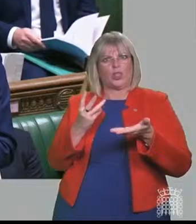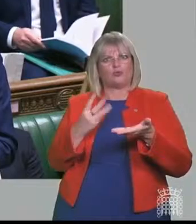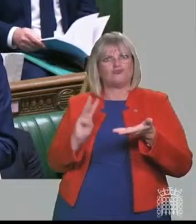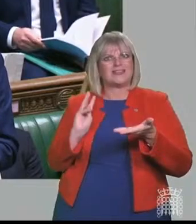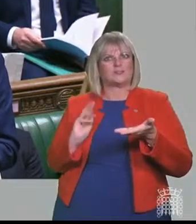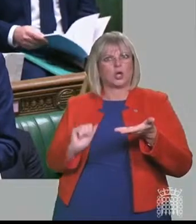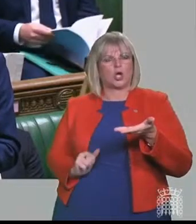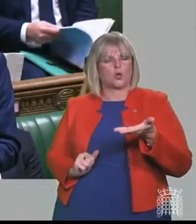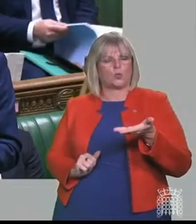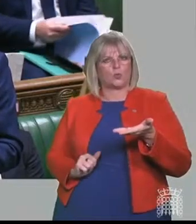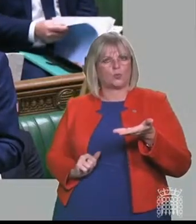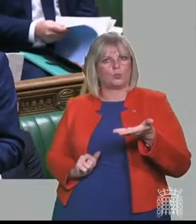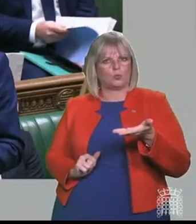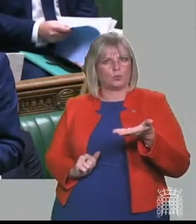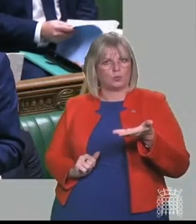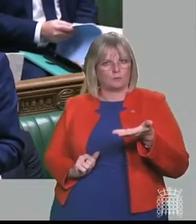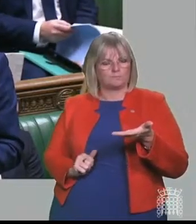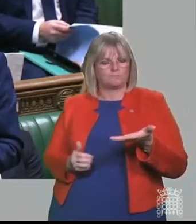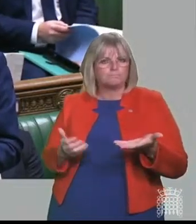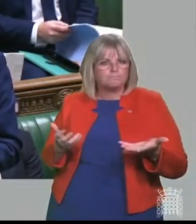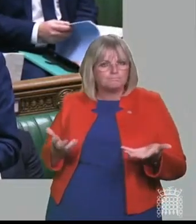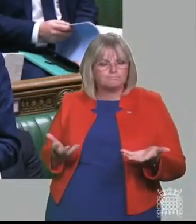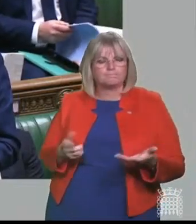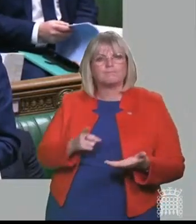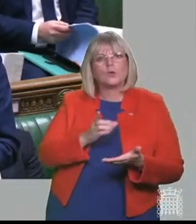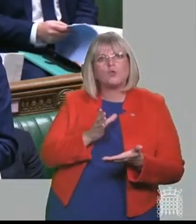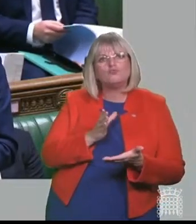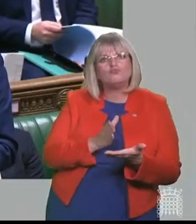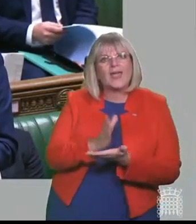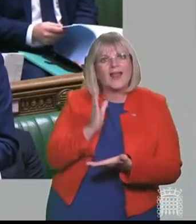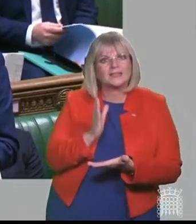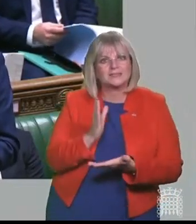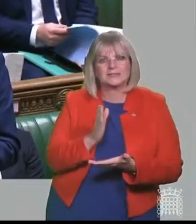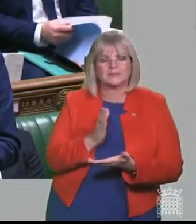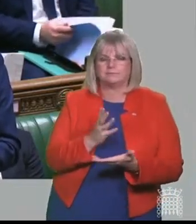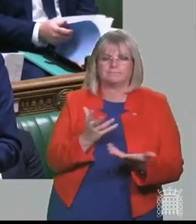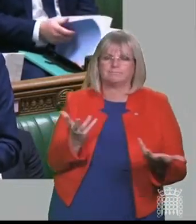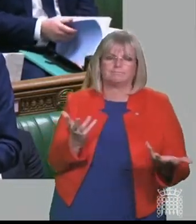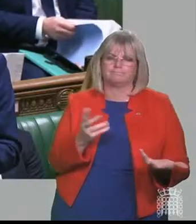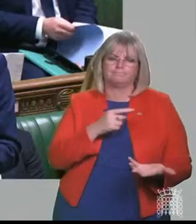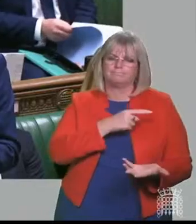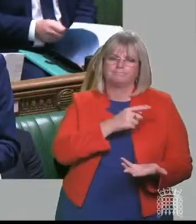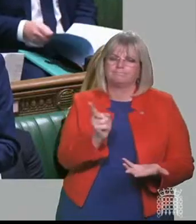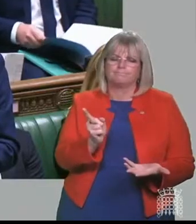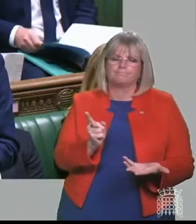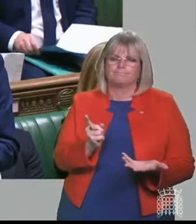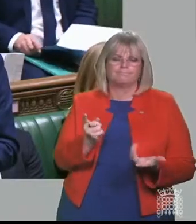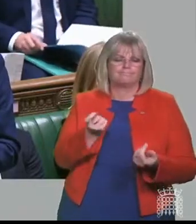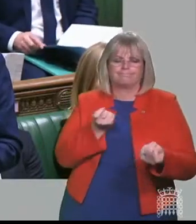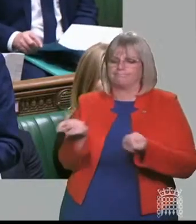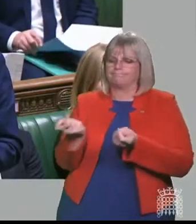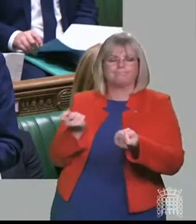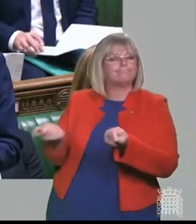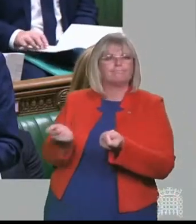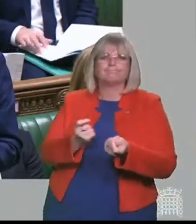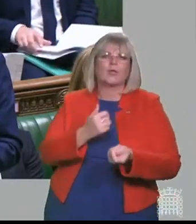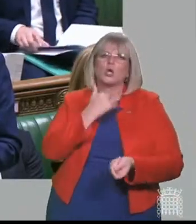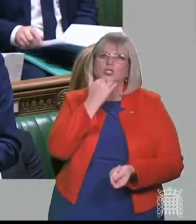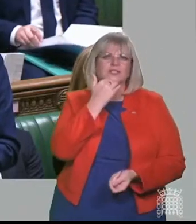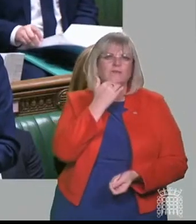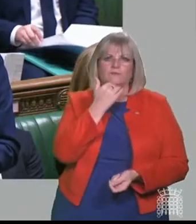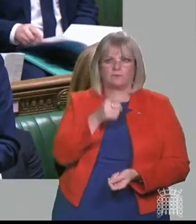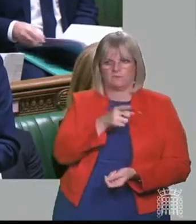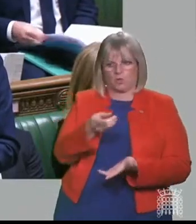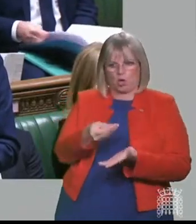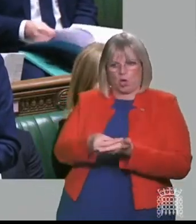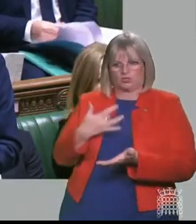the Chancellor today. In reality, they don't go nearly far enough to cover the cost of living crisis faced by people